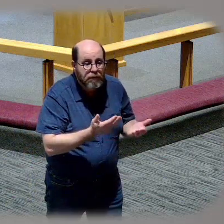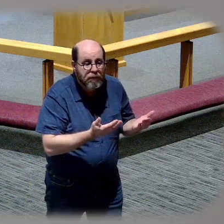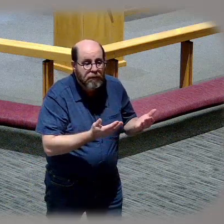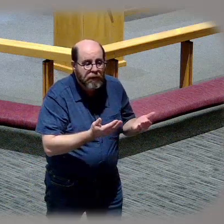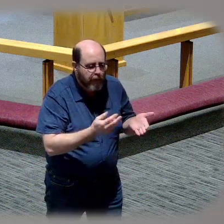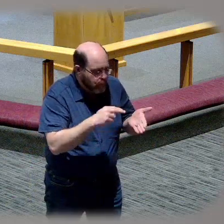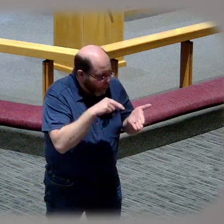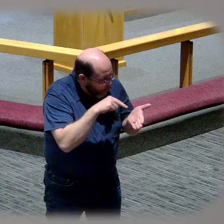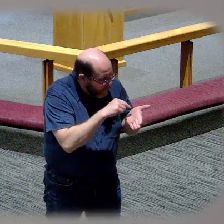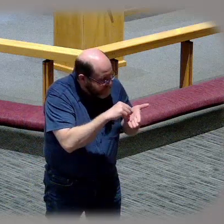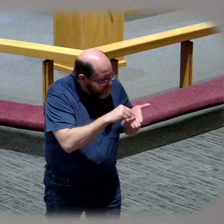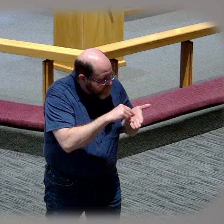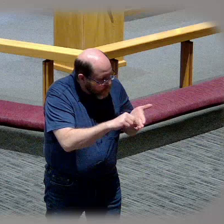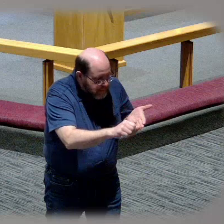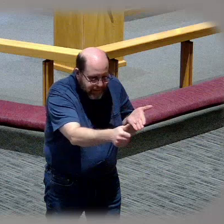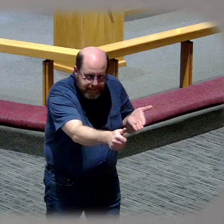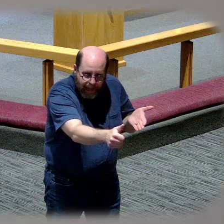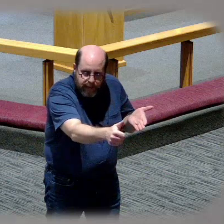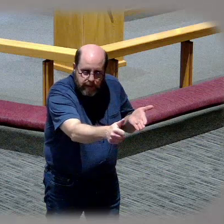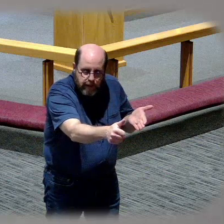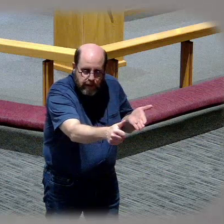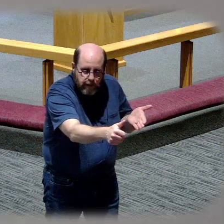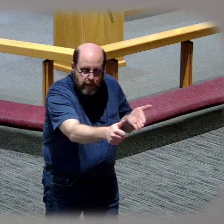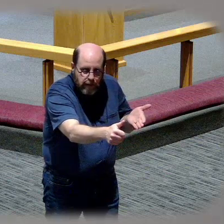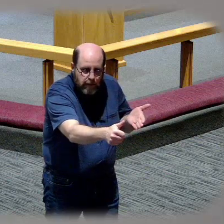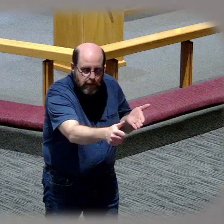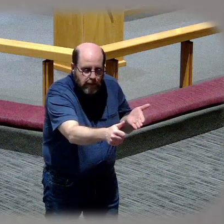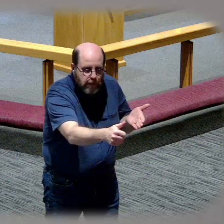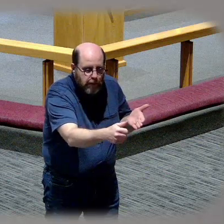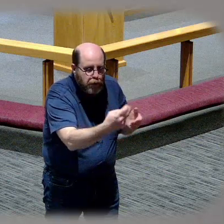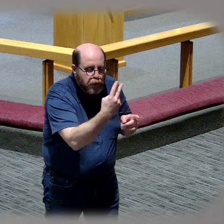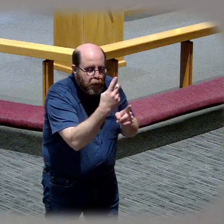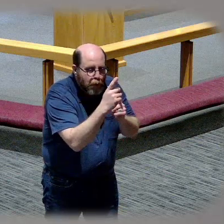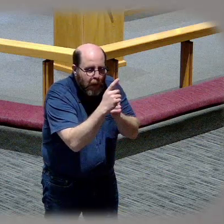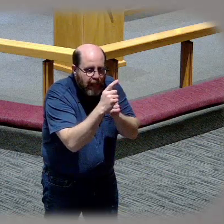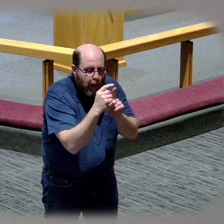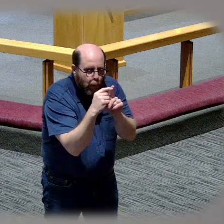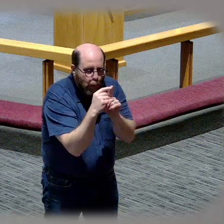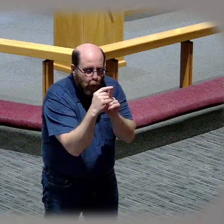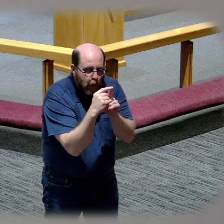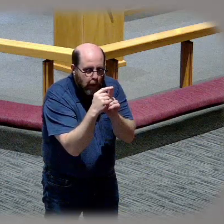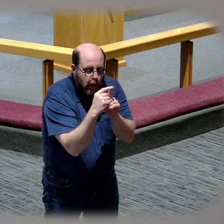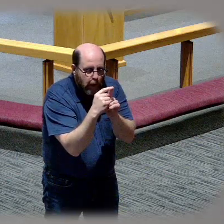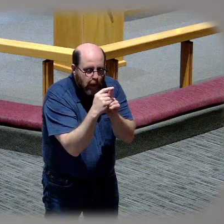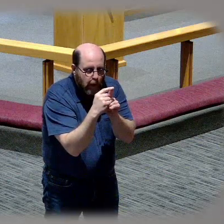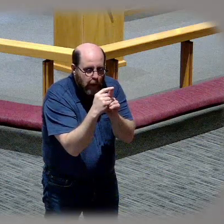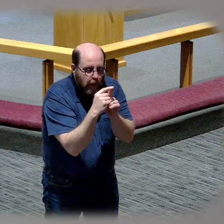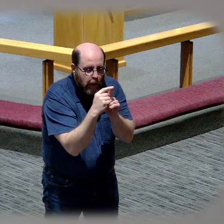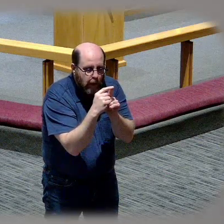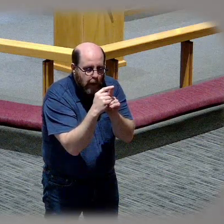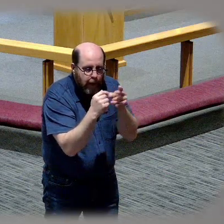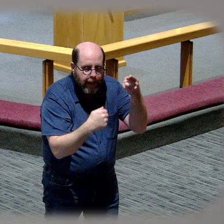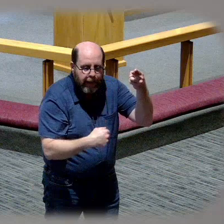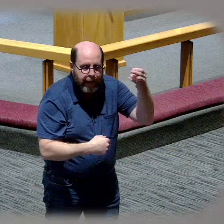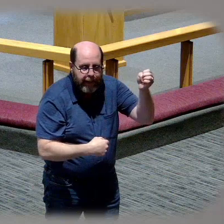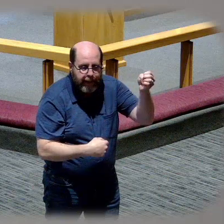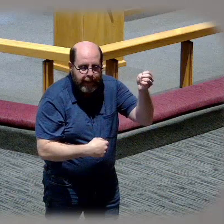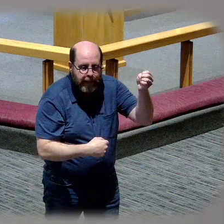In verse 10, there is a two-letter word, he.